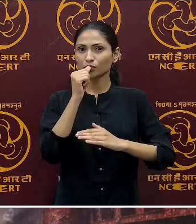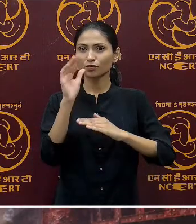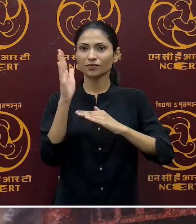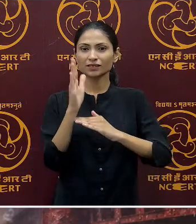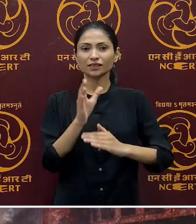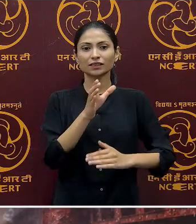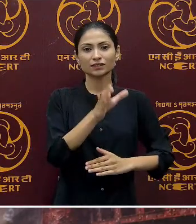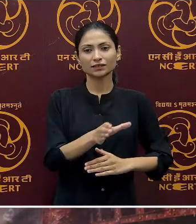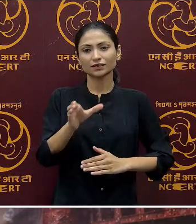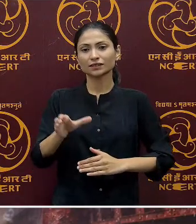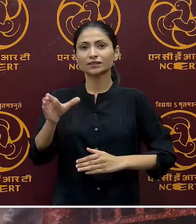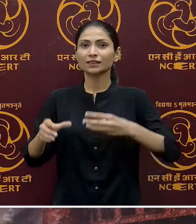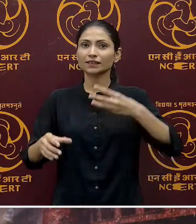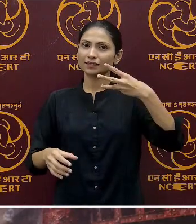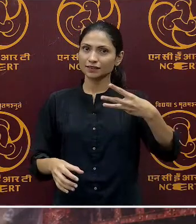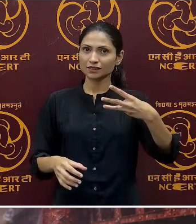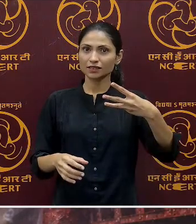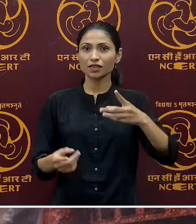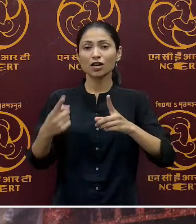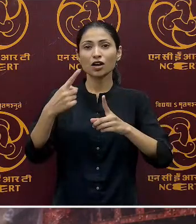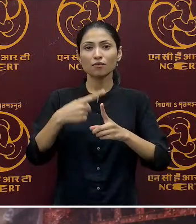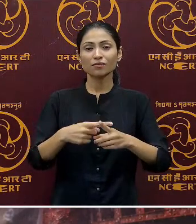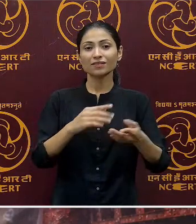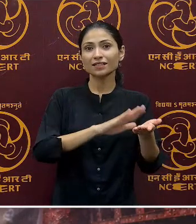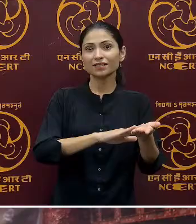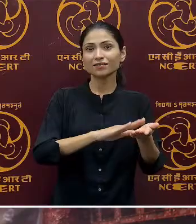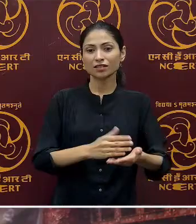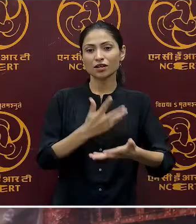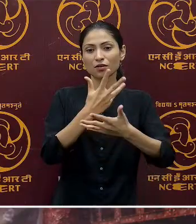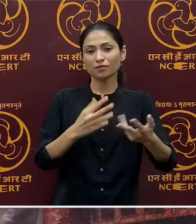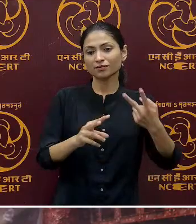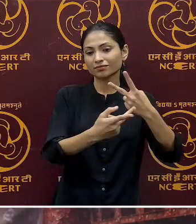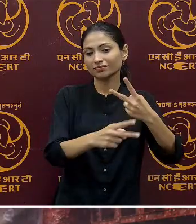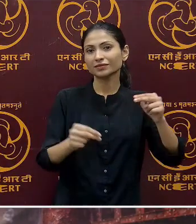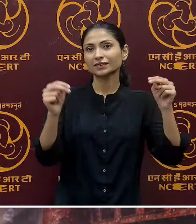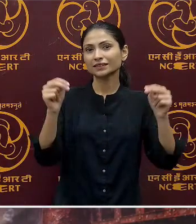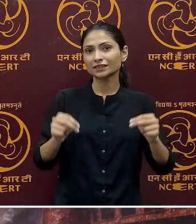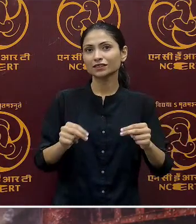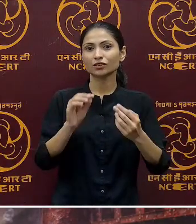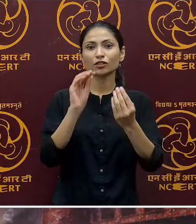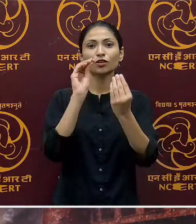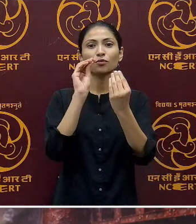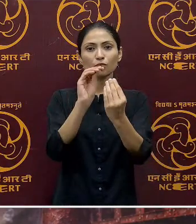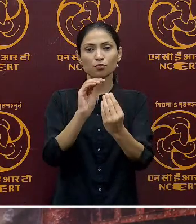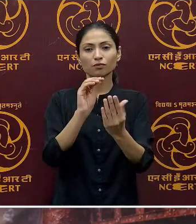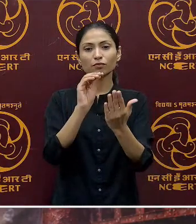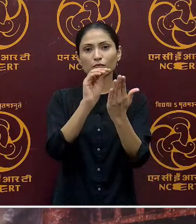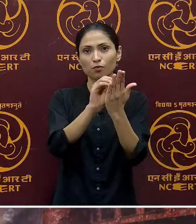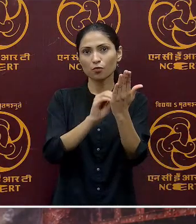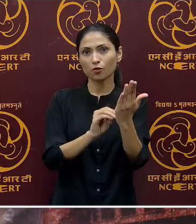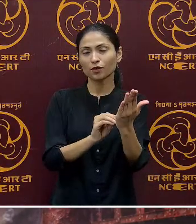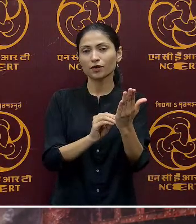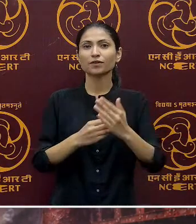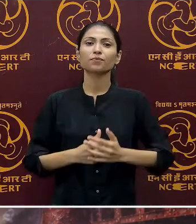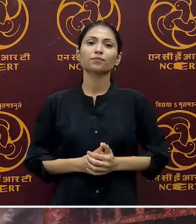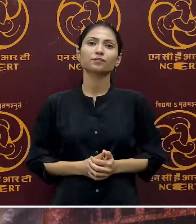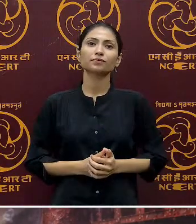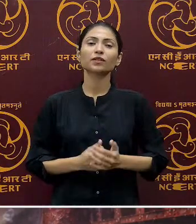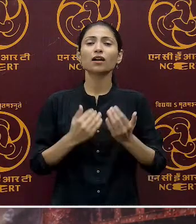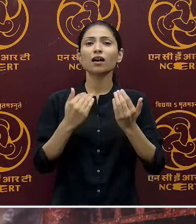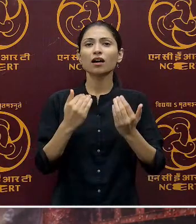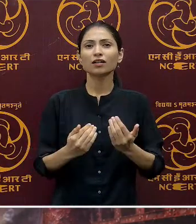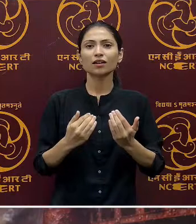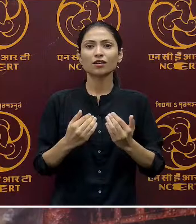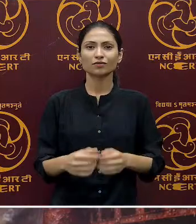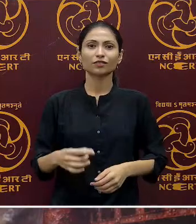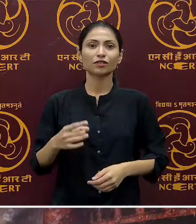left side the materials are written. Now the first step is drag the iron nail into bottle A. Now we will drag this iron nail